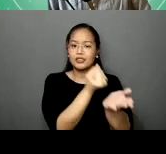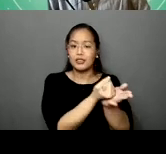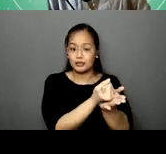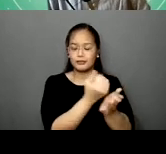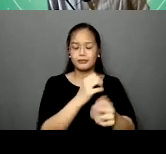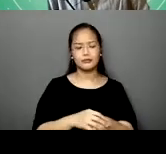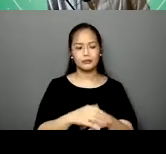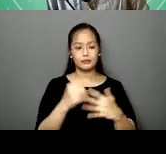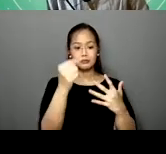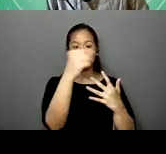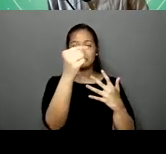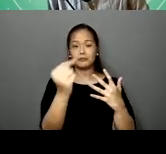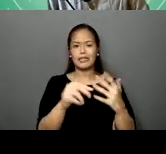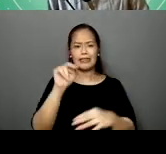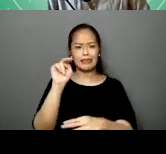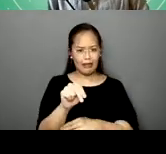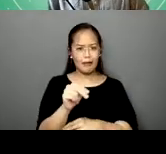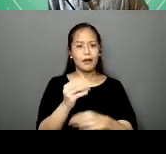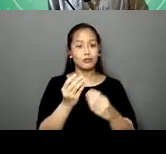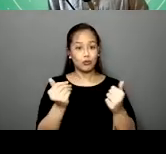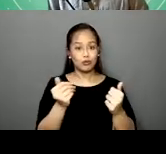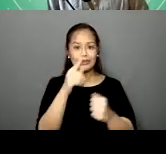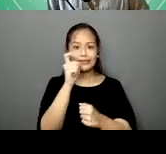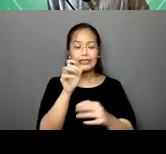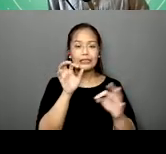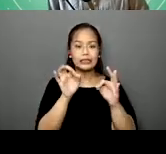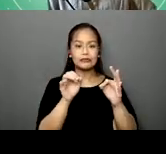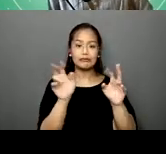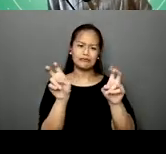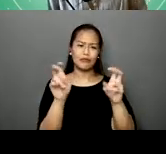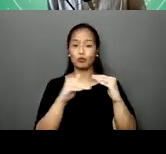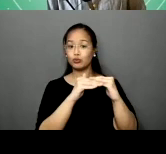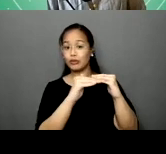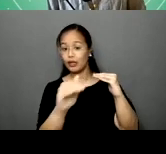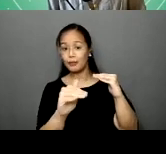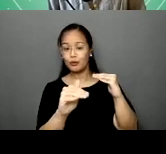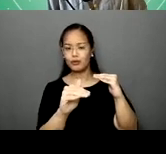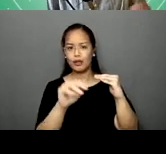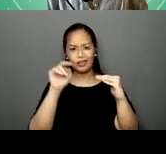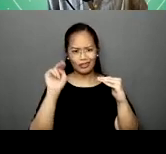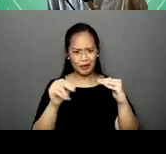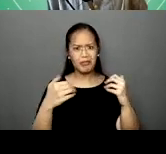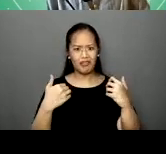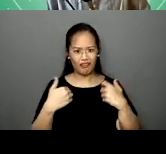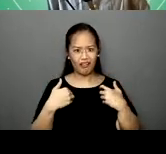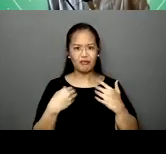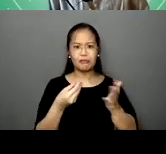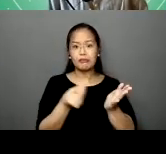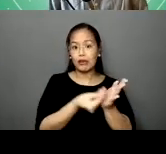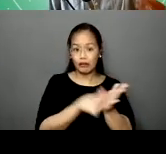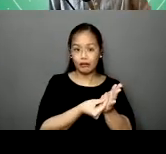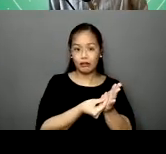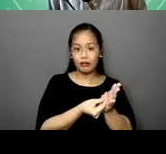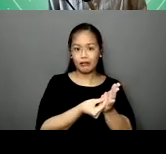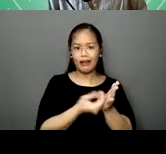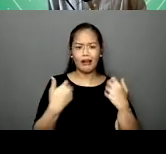addressed because sustainability itself does have a cost. This may be a cost in terms of the work we do, the skill, the labor we do,